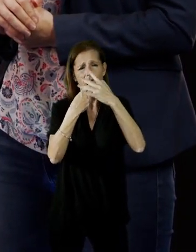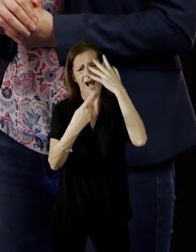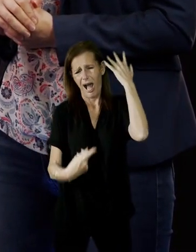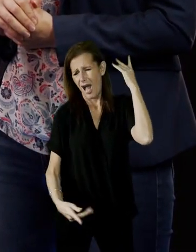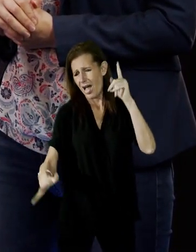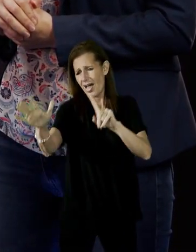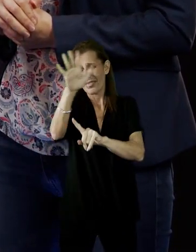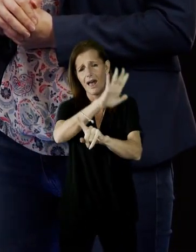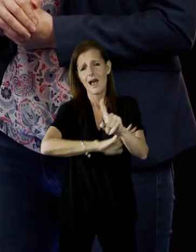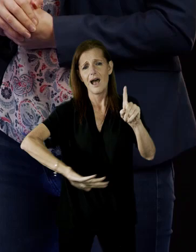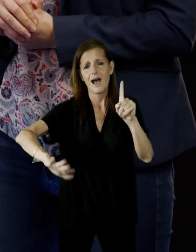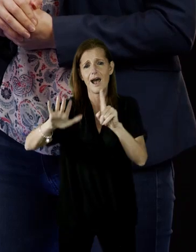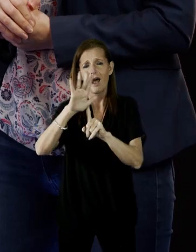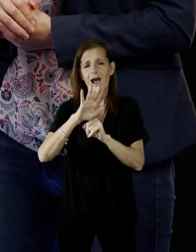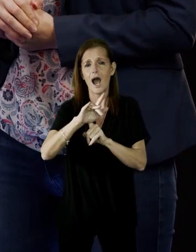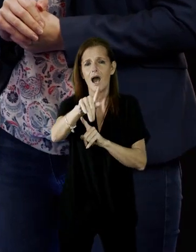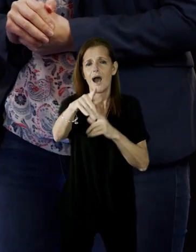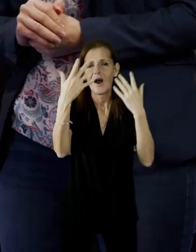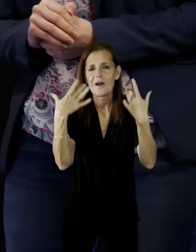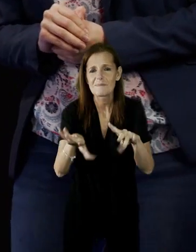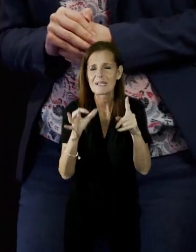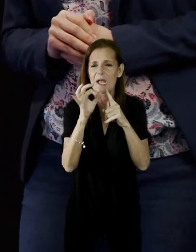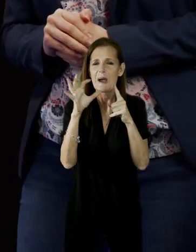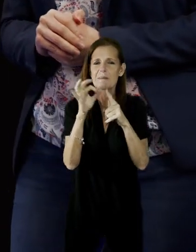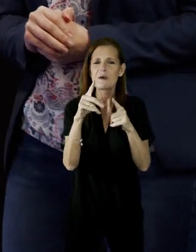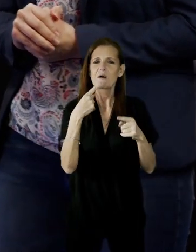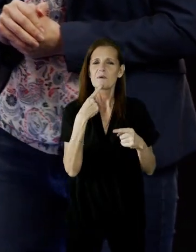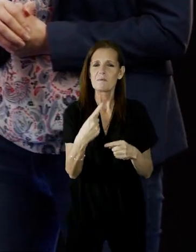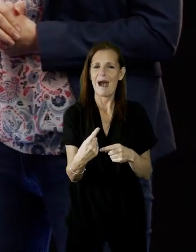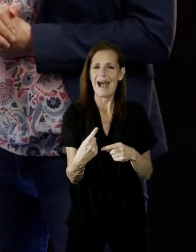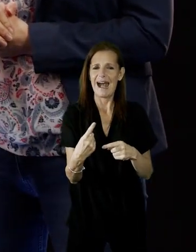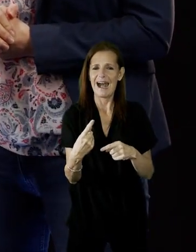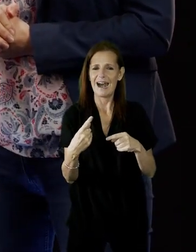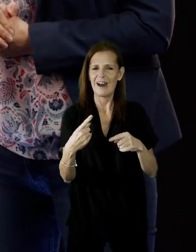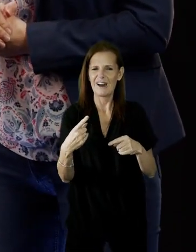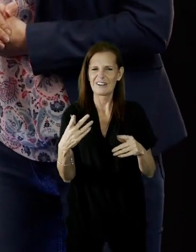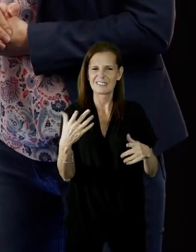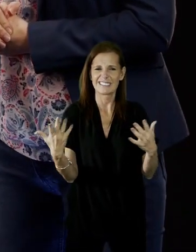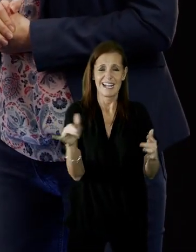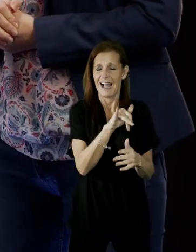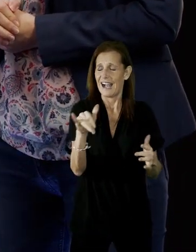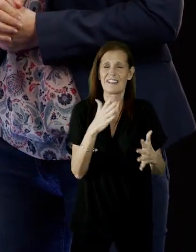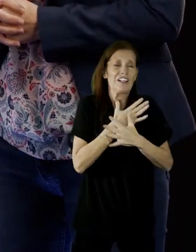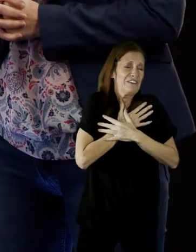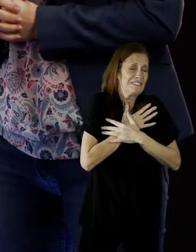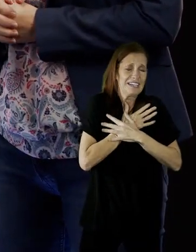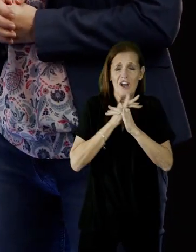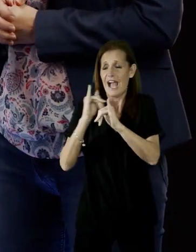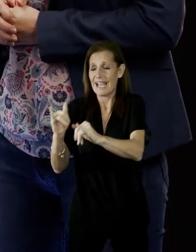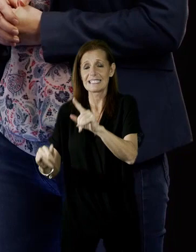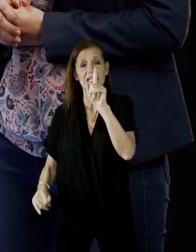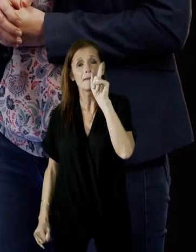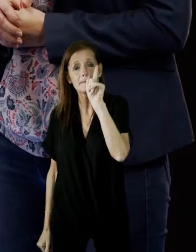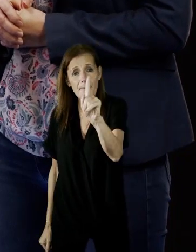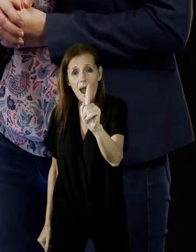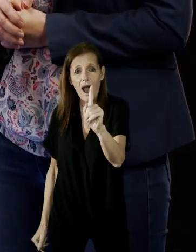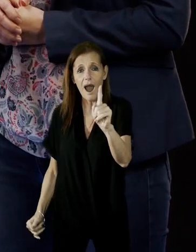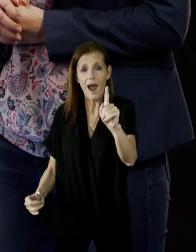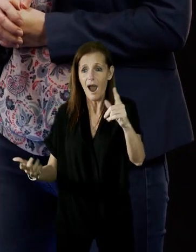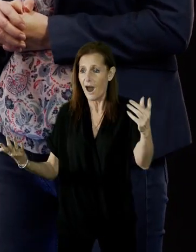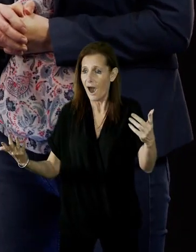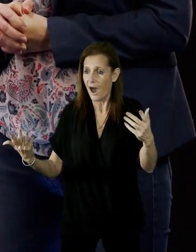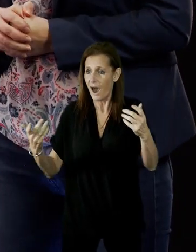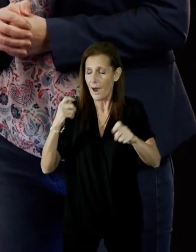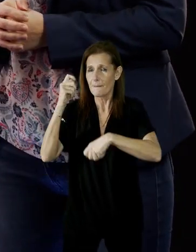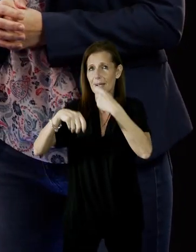We had that Purple Pound video, which was like Marmite, love it, hate it, but it did the job. It helped break down the perceptions